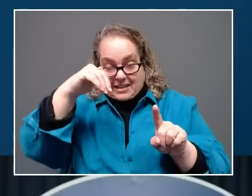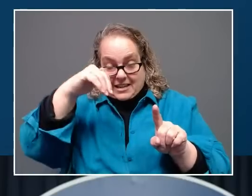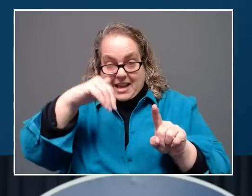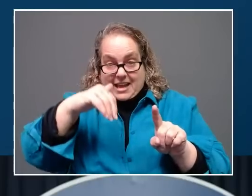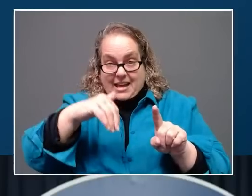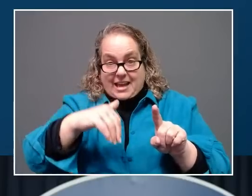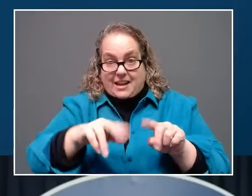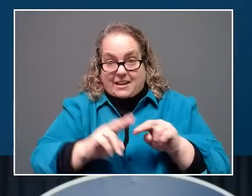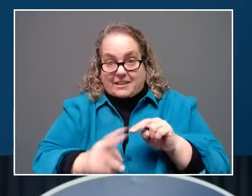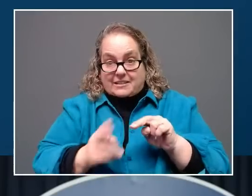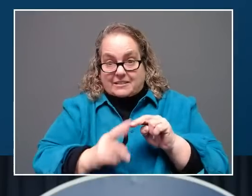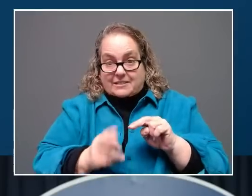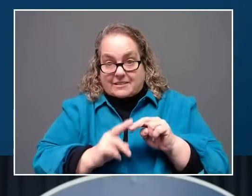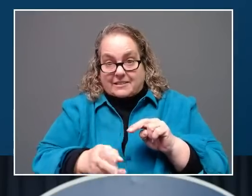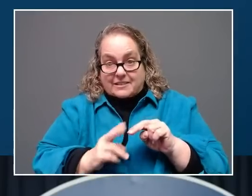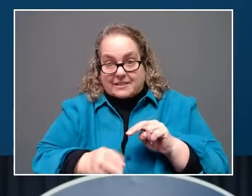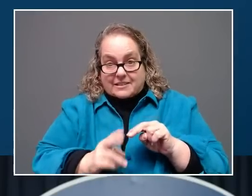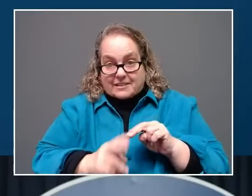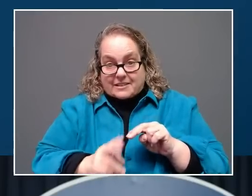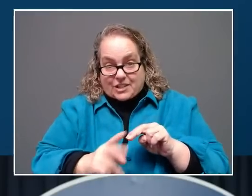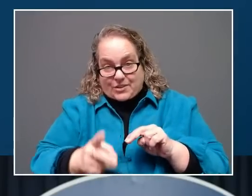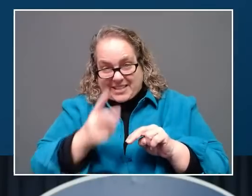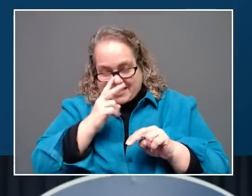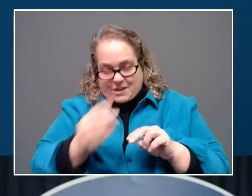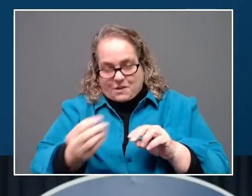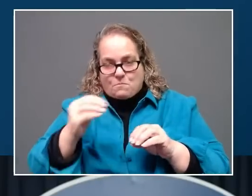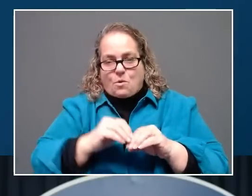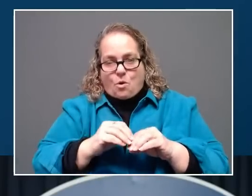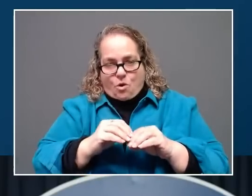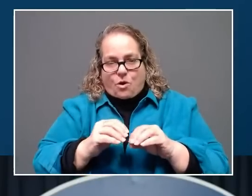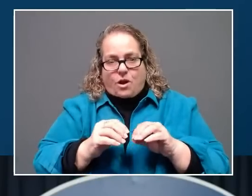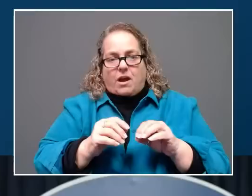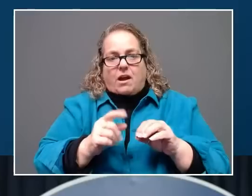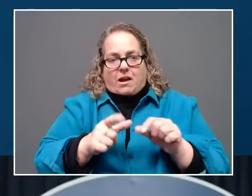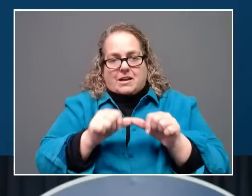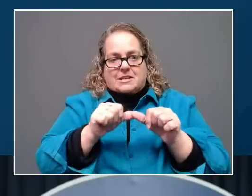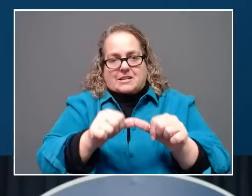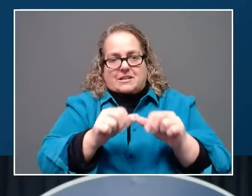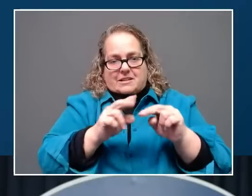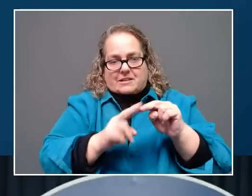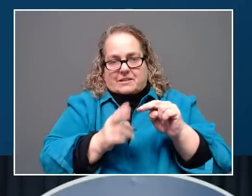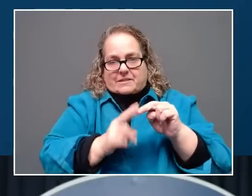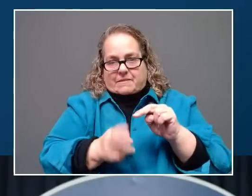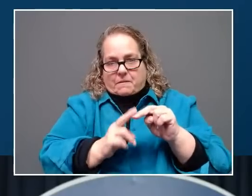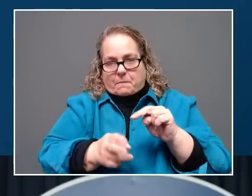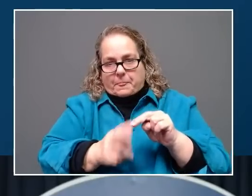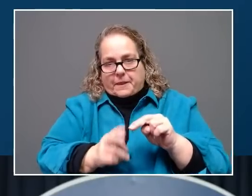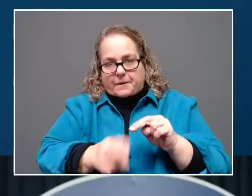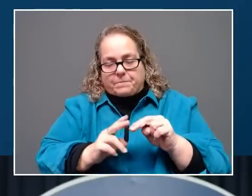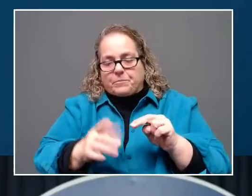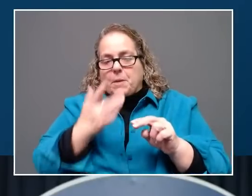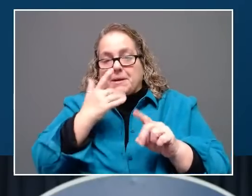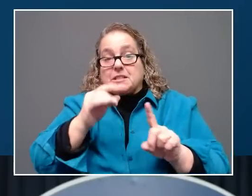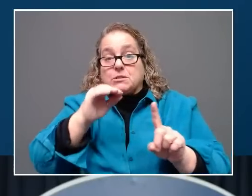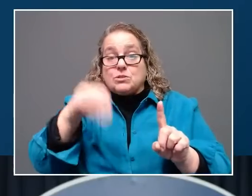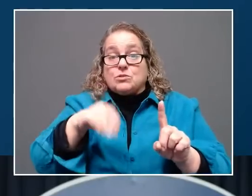You actually see a more steady decline here because the positivity rate is not impacted